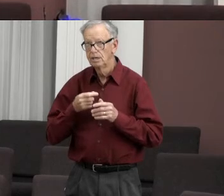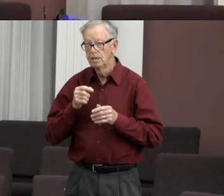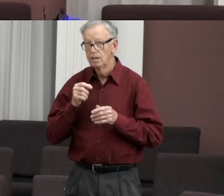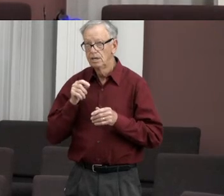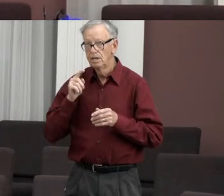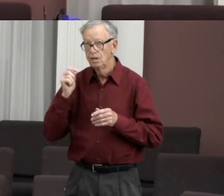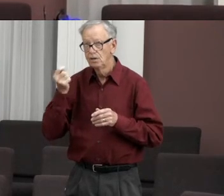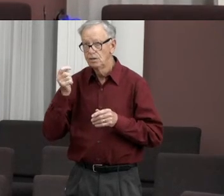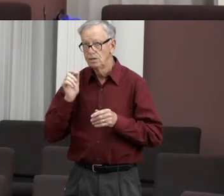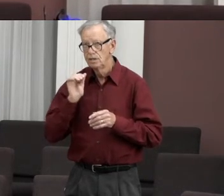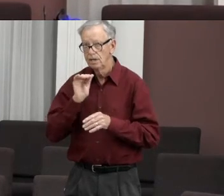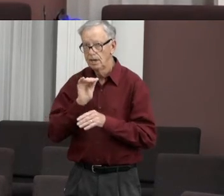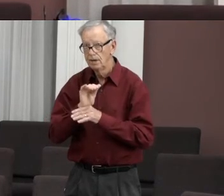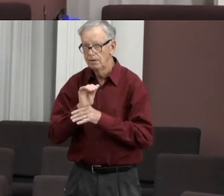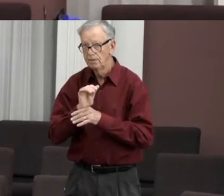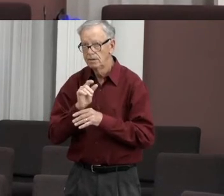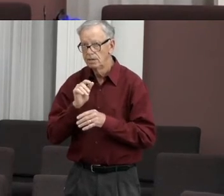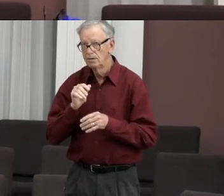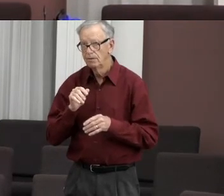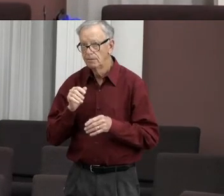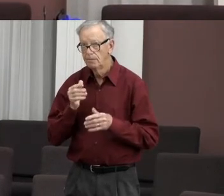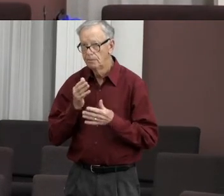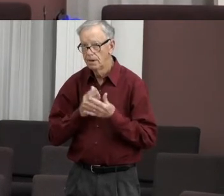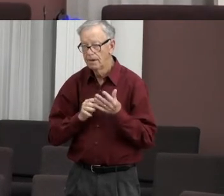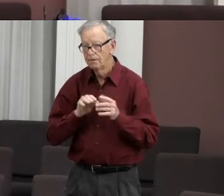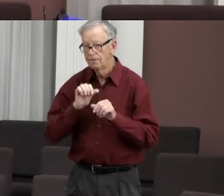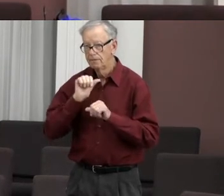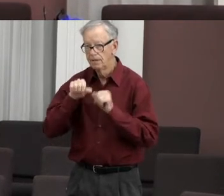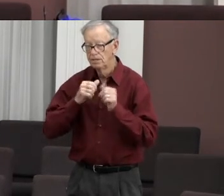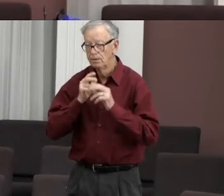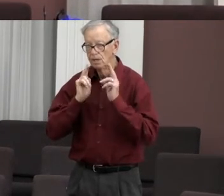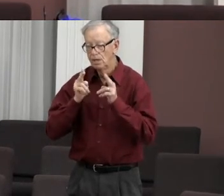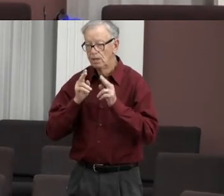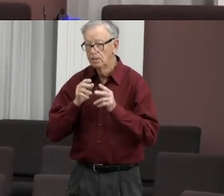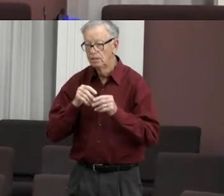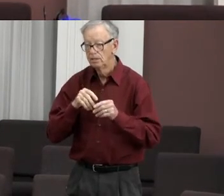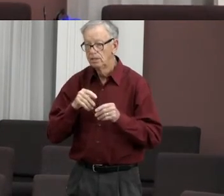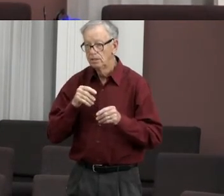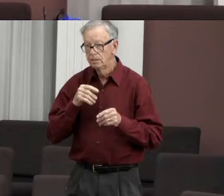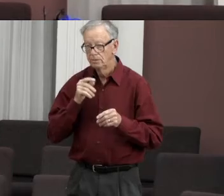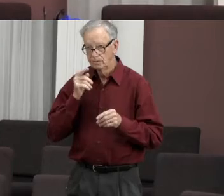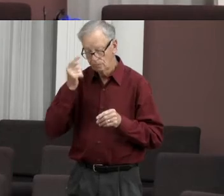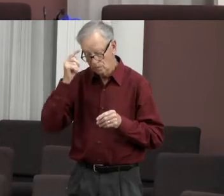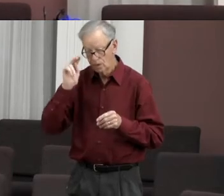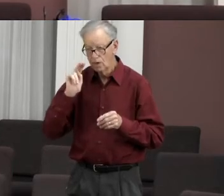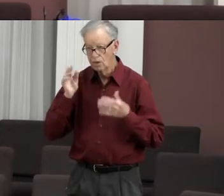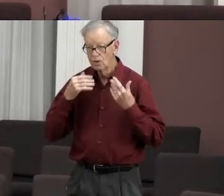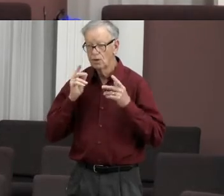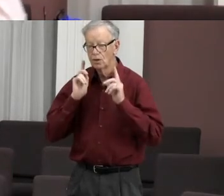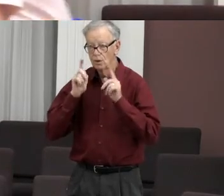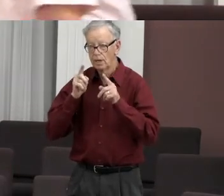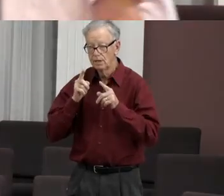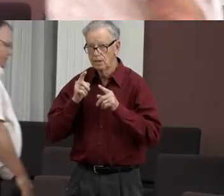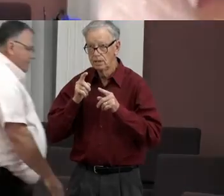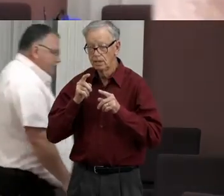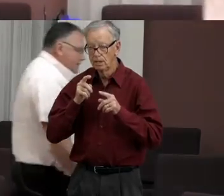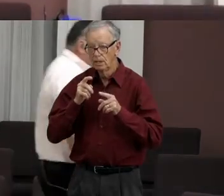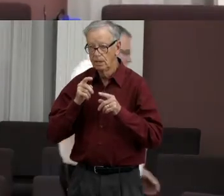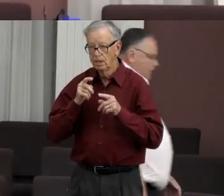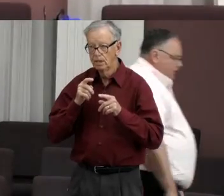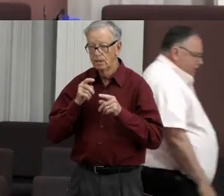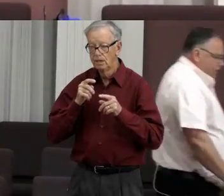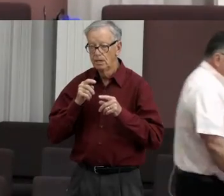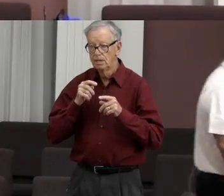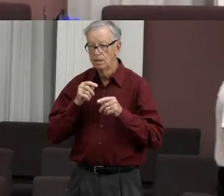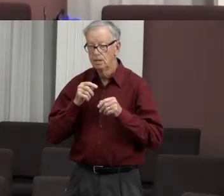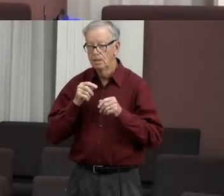to be a part of that, they meet in our fellowship hall. Let me just say, for our youth going and parents, so you know very clearly, we